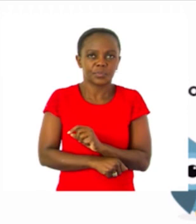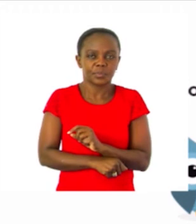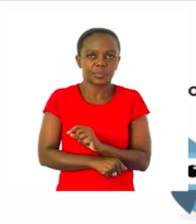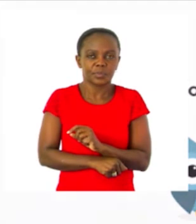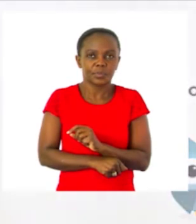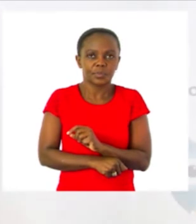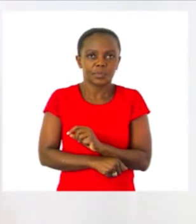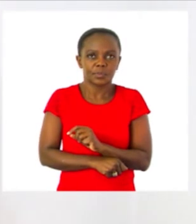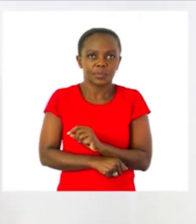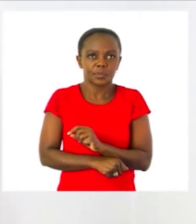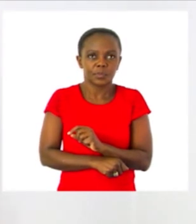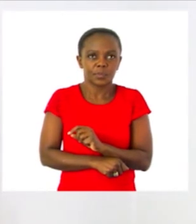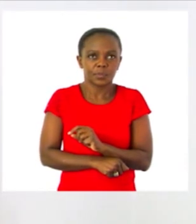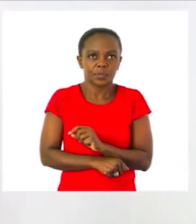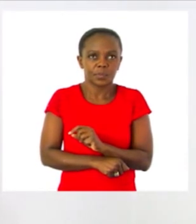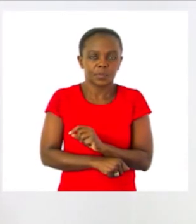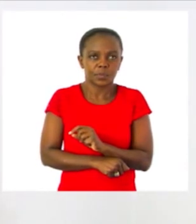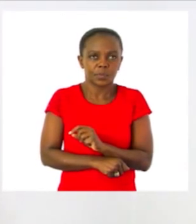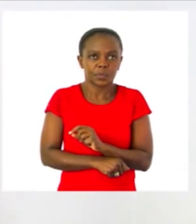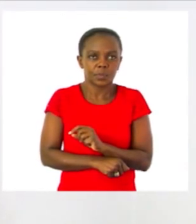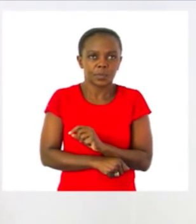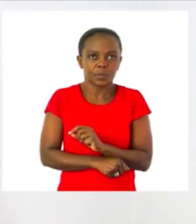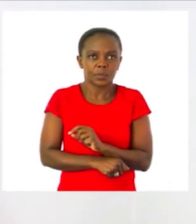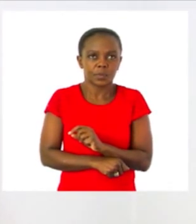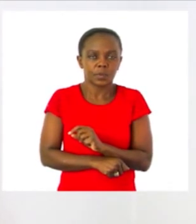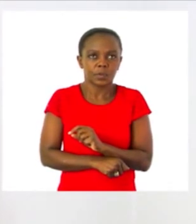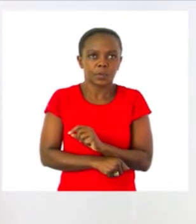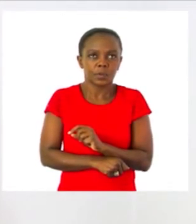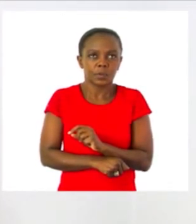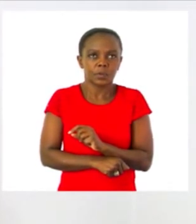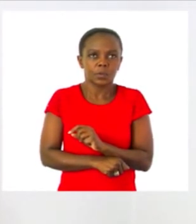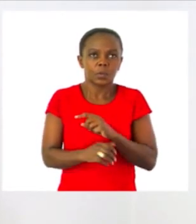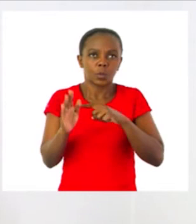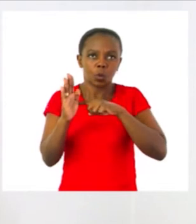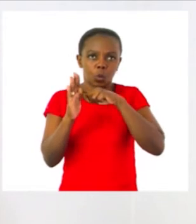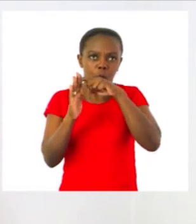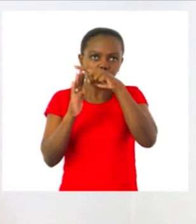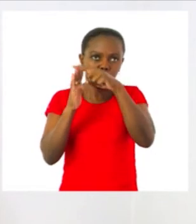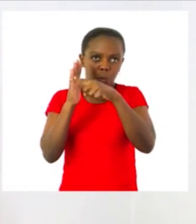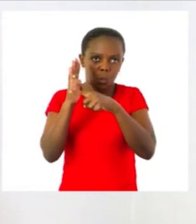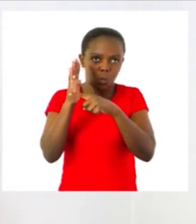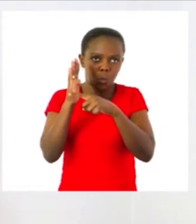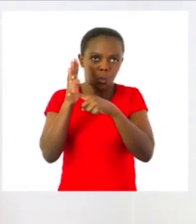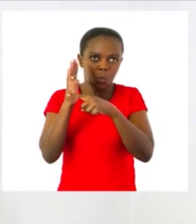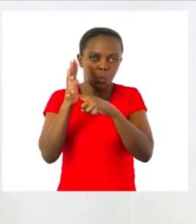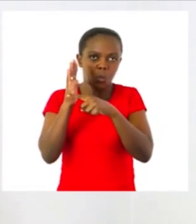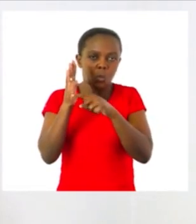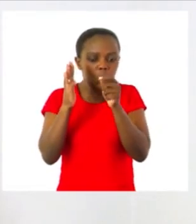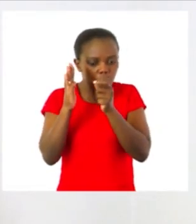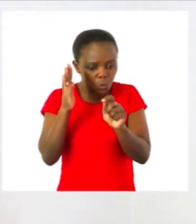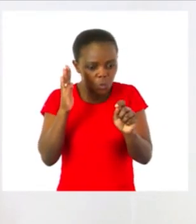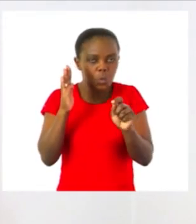Very good. So let us use the correct vowel so that we complete the word owl.